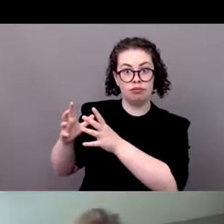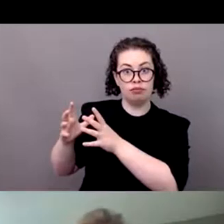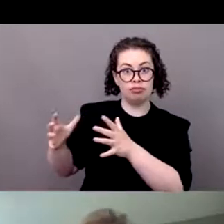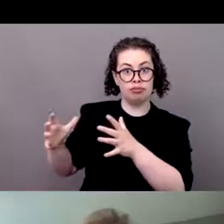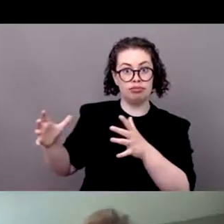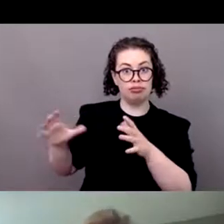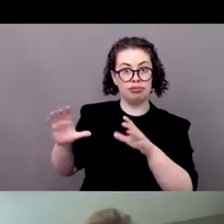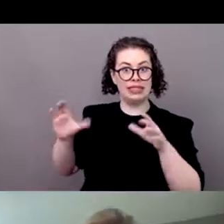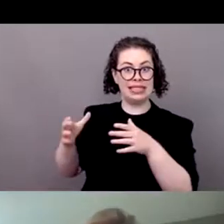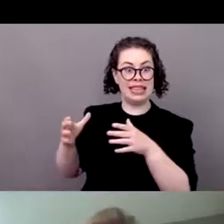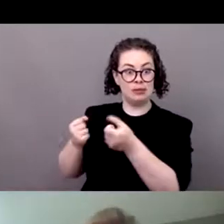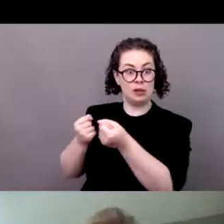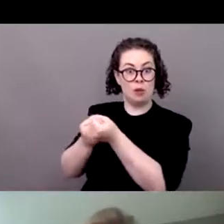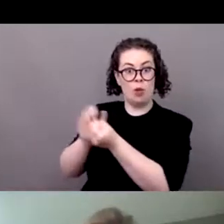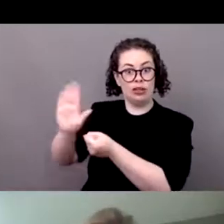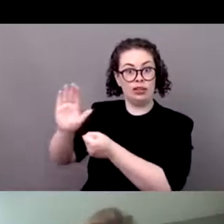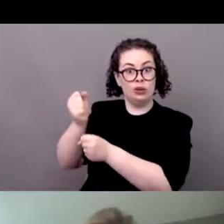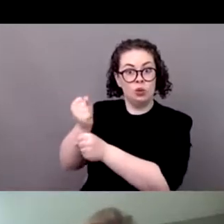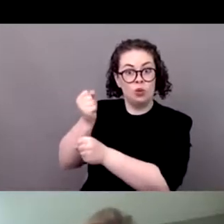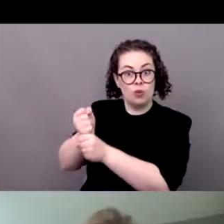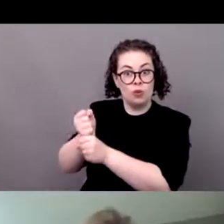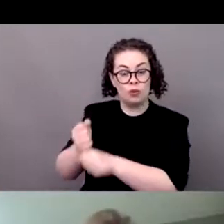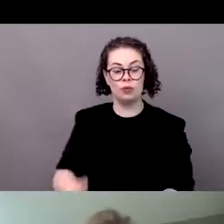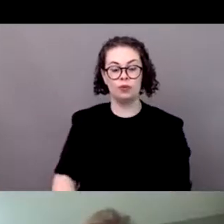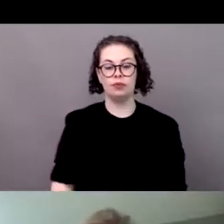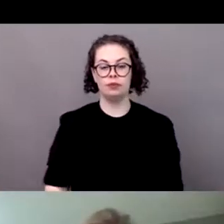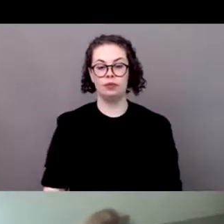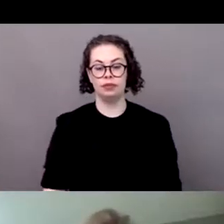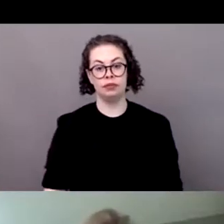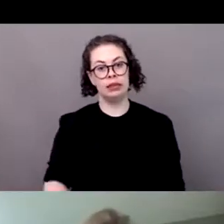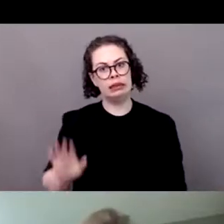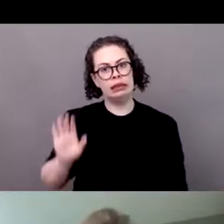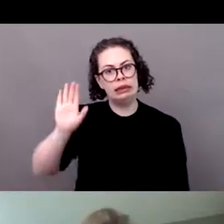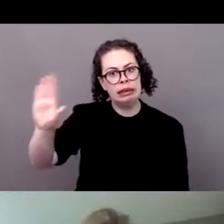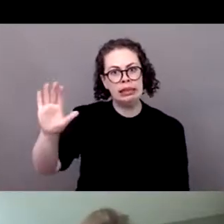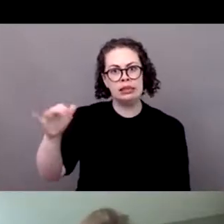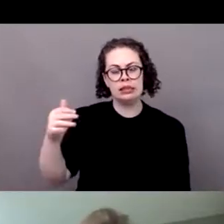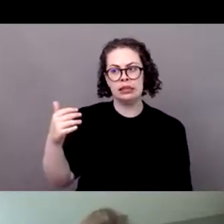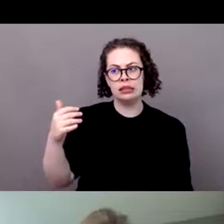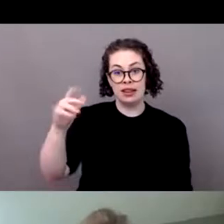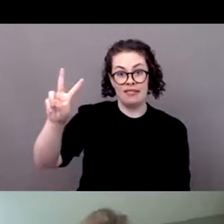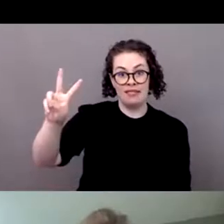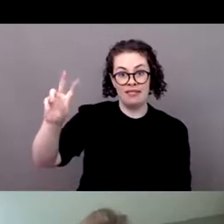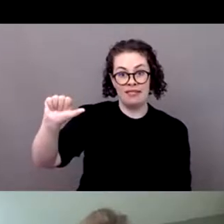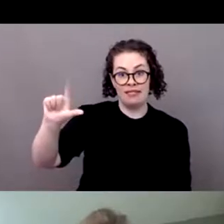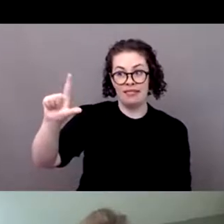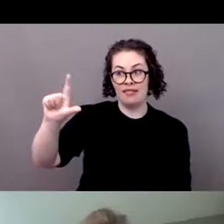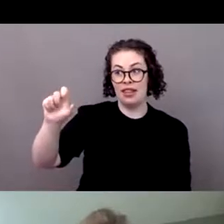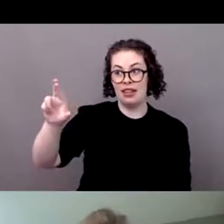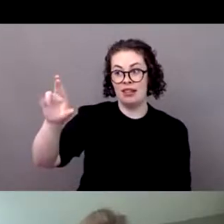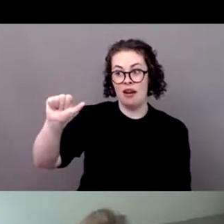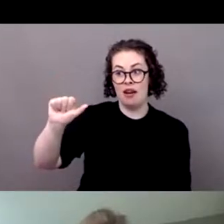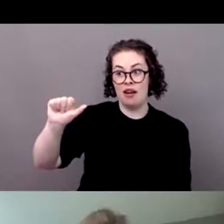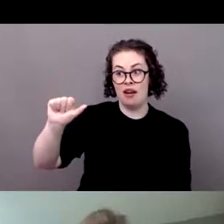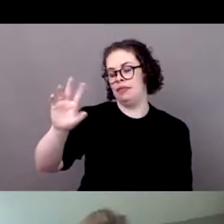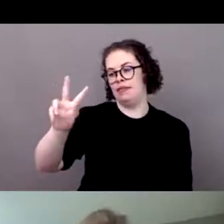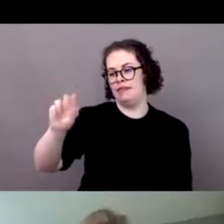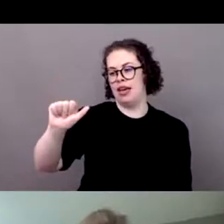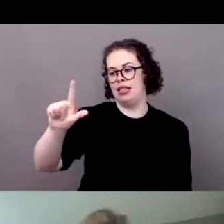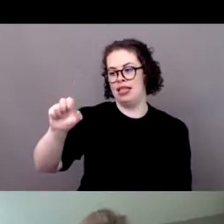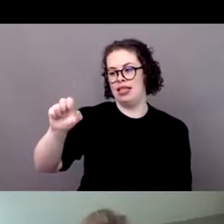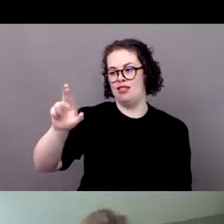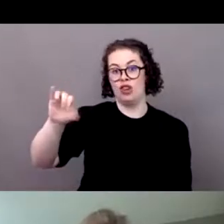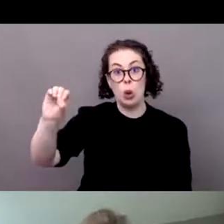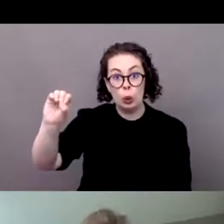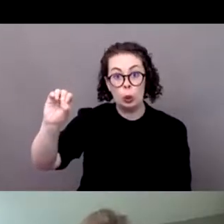I have to say that before the Football Association has experience, I have to say that it's not our mainly activity to apply